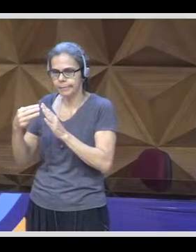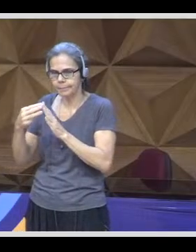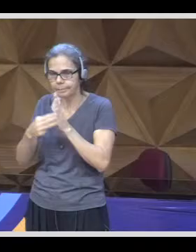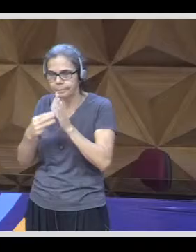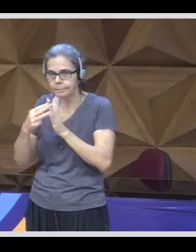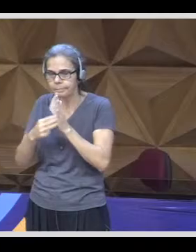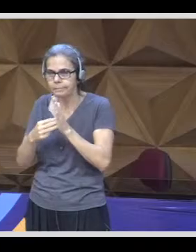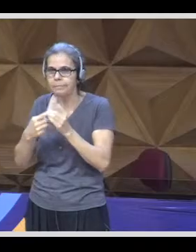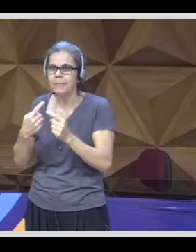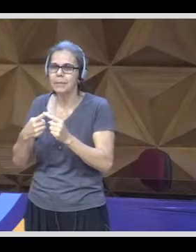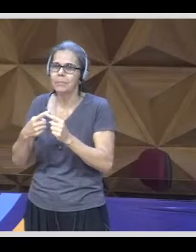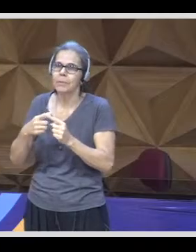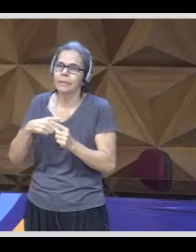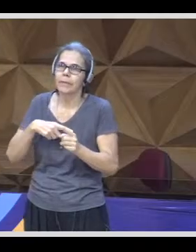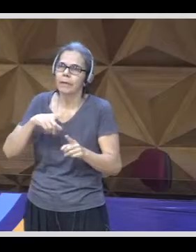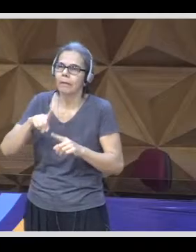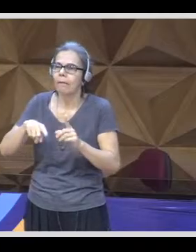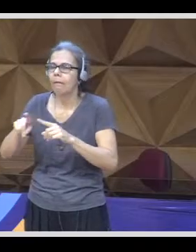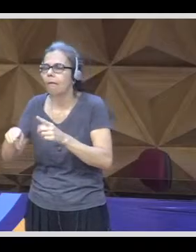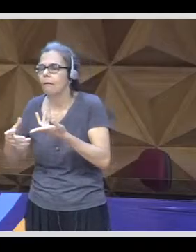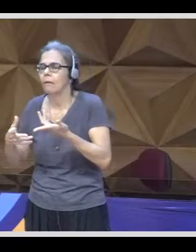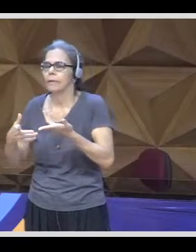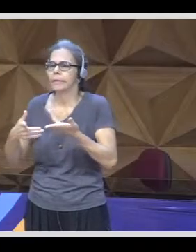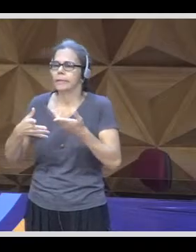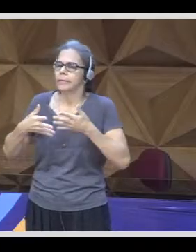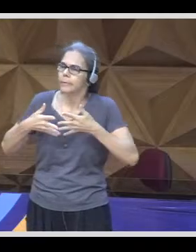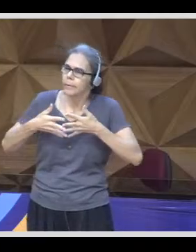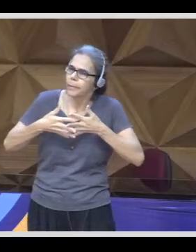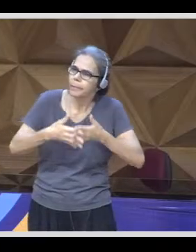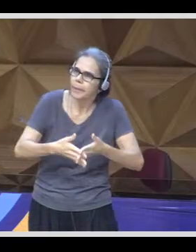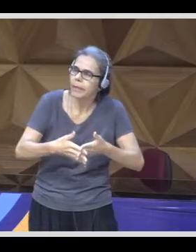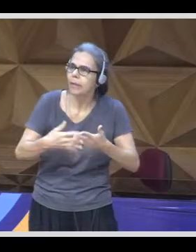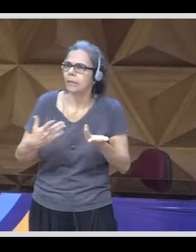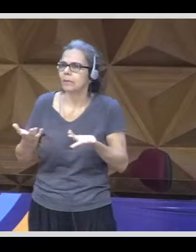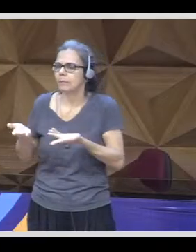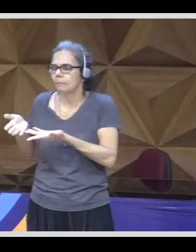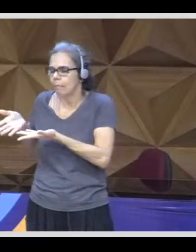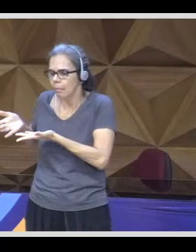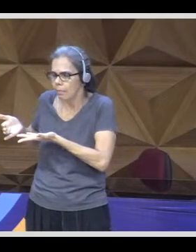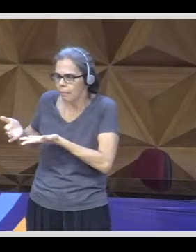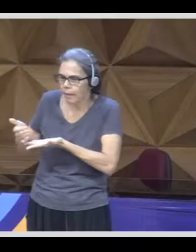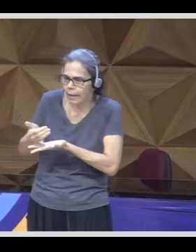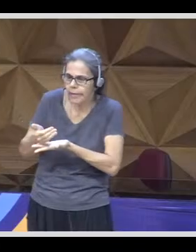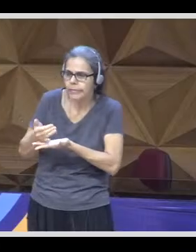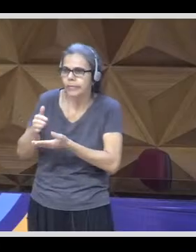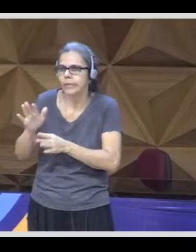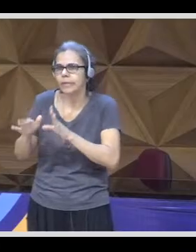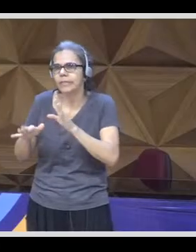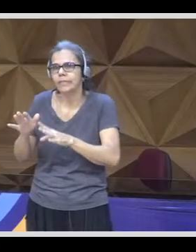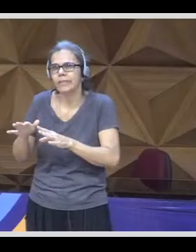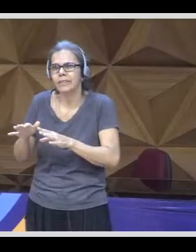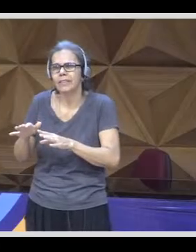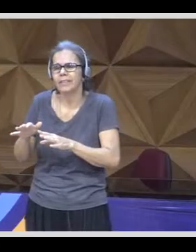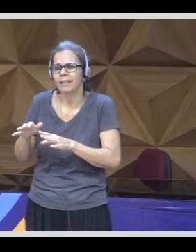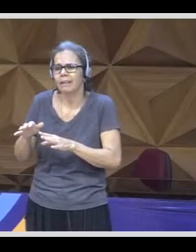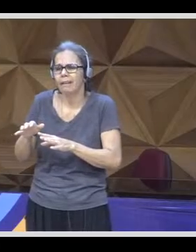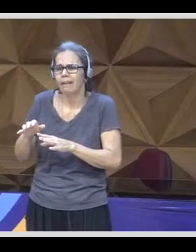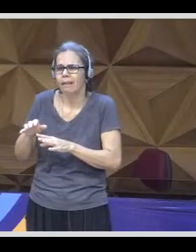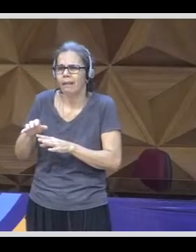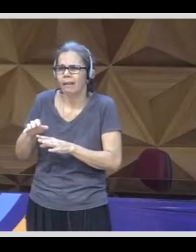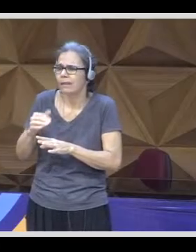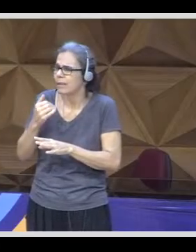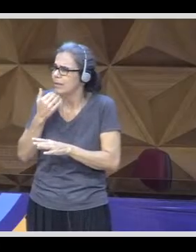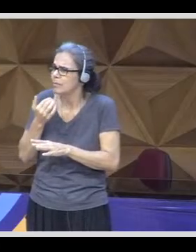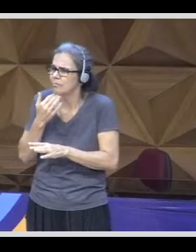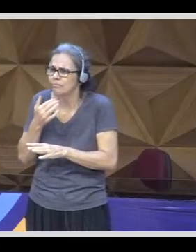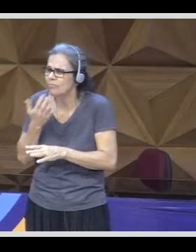complexity, noisy and irrelevant data, how to get rid of what doesn't matter and what pollutes your analysis. In